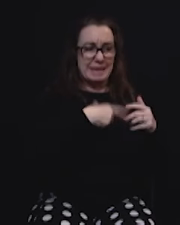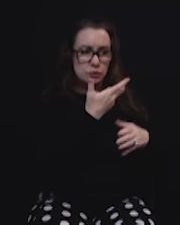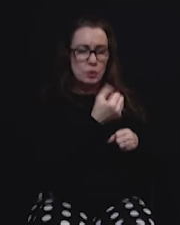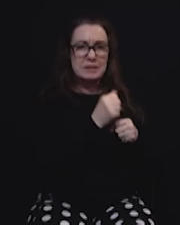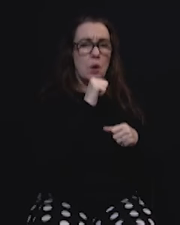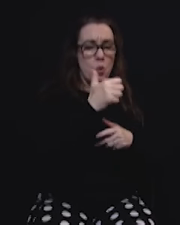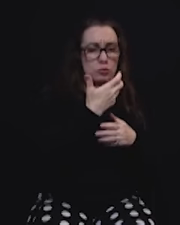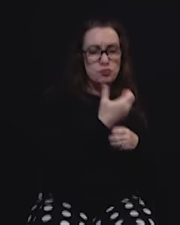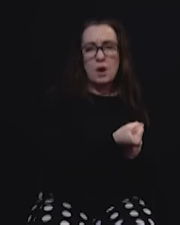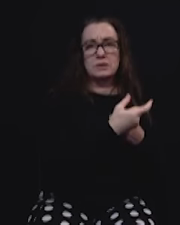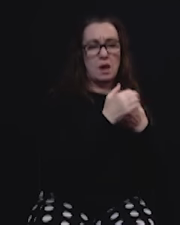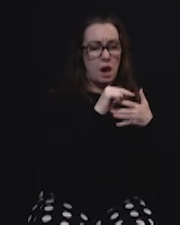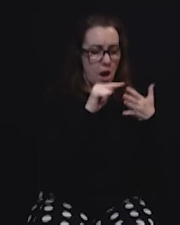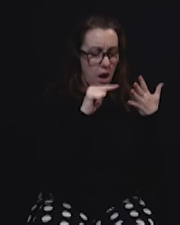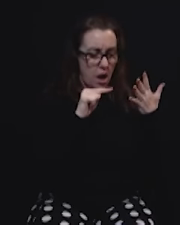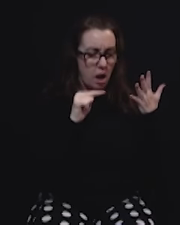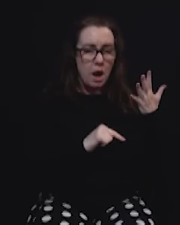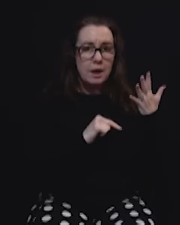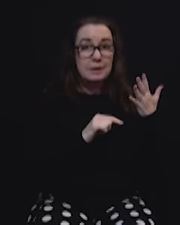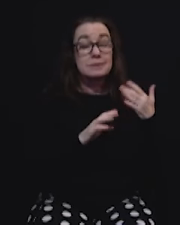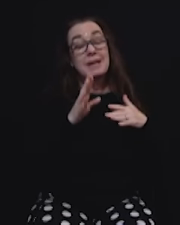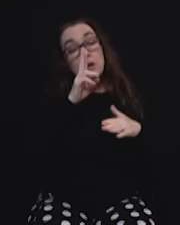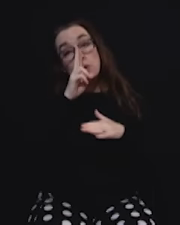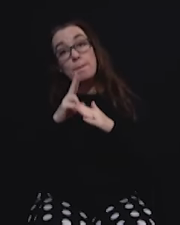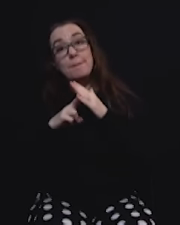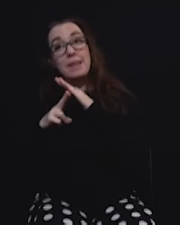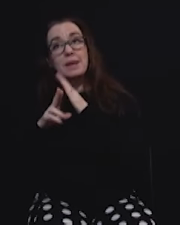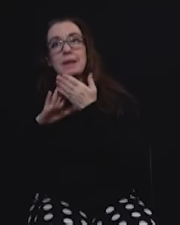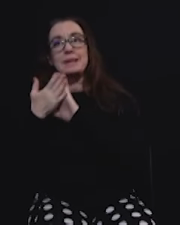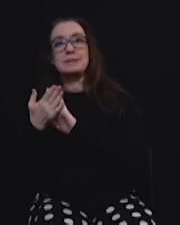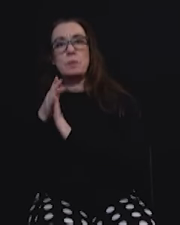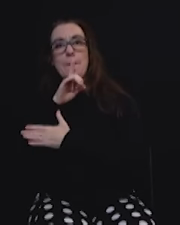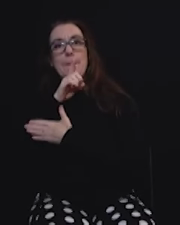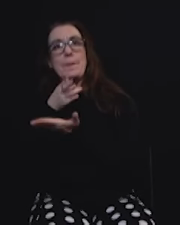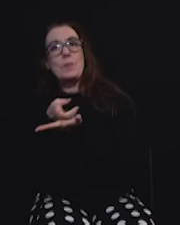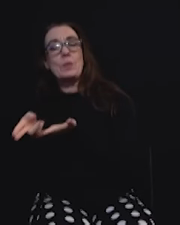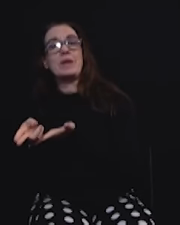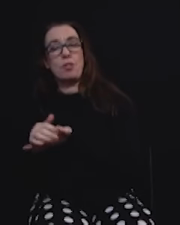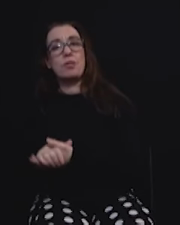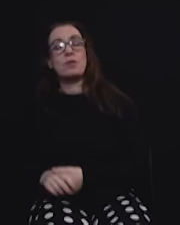won't trust. Humility makes us real.